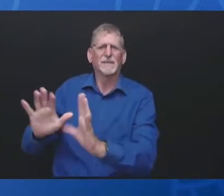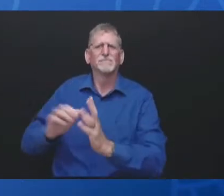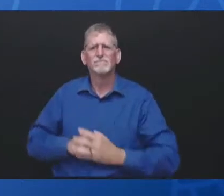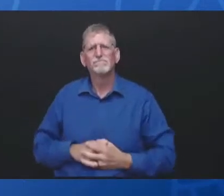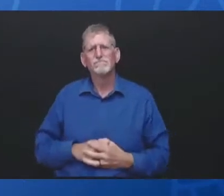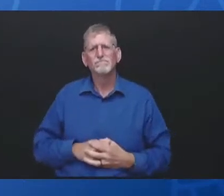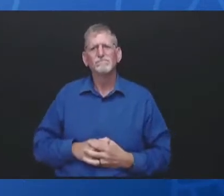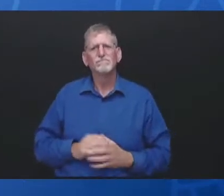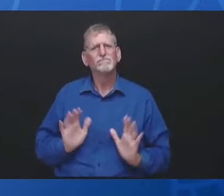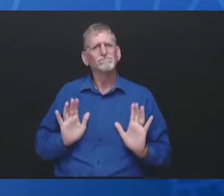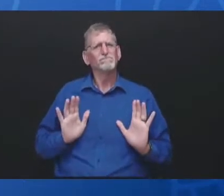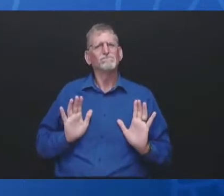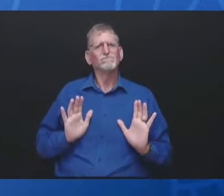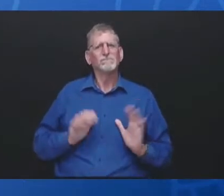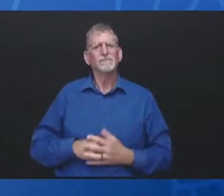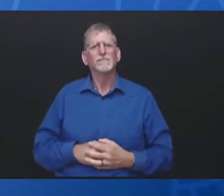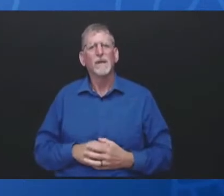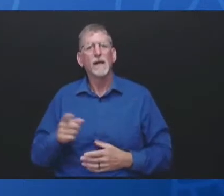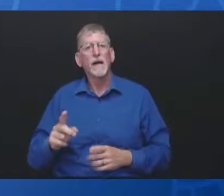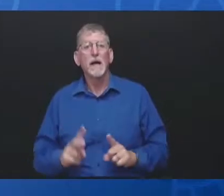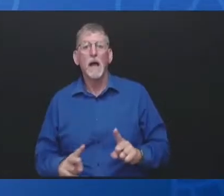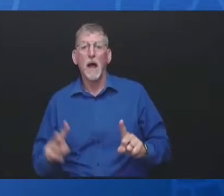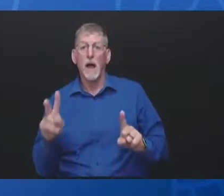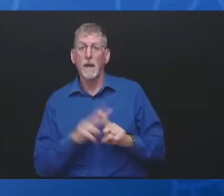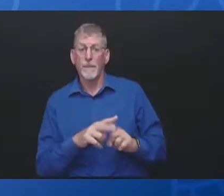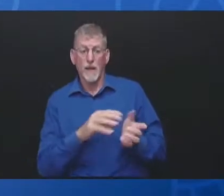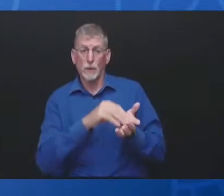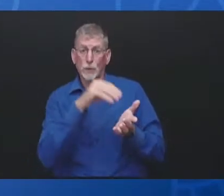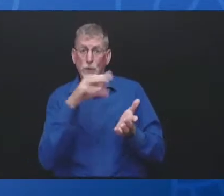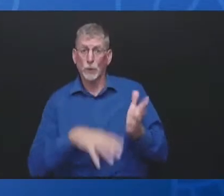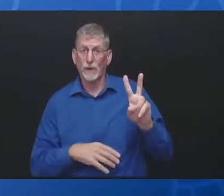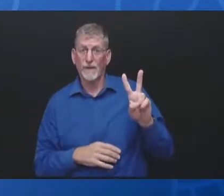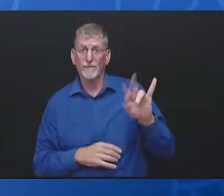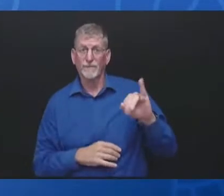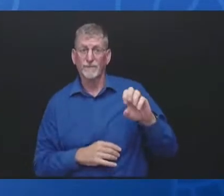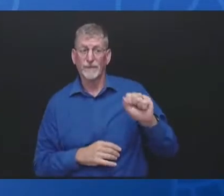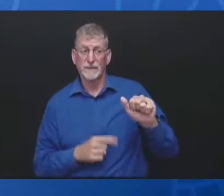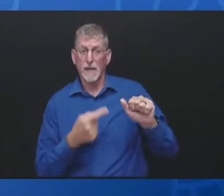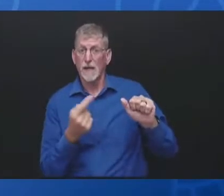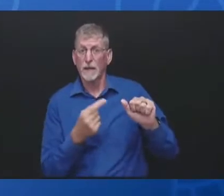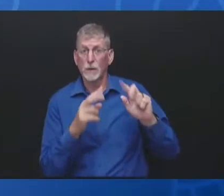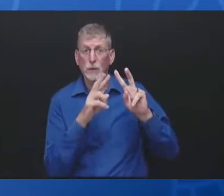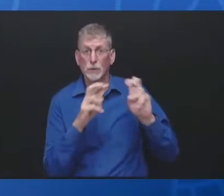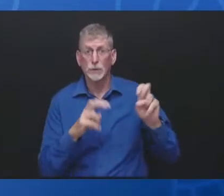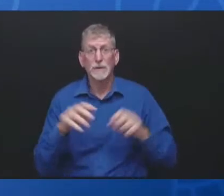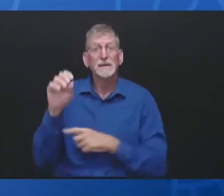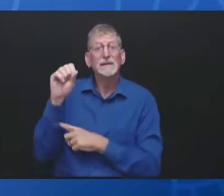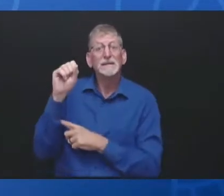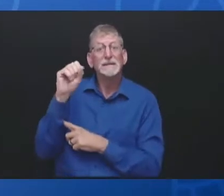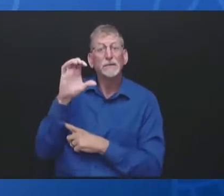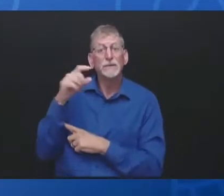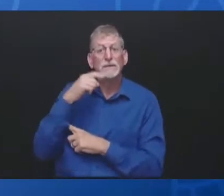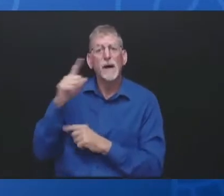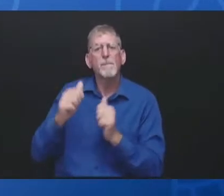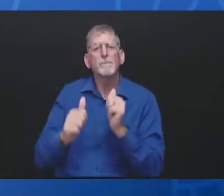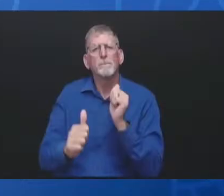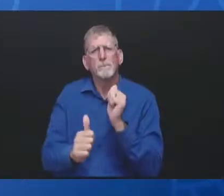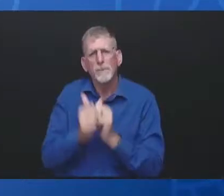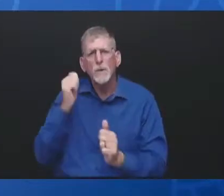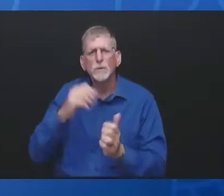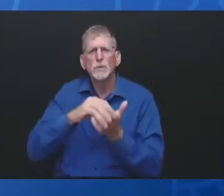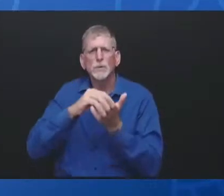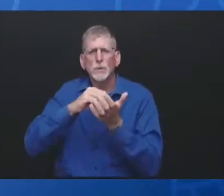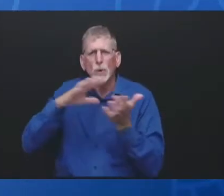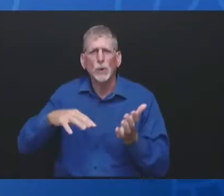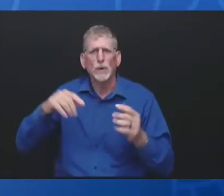to the student visa issue. Leaving aside the issue of the cable, the Secretary himself has said that the vast majority of students in the country, foreign students,